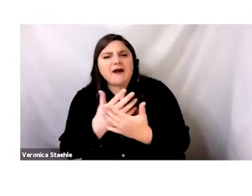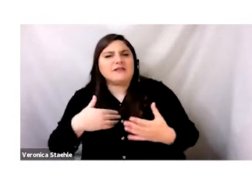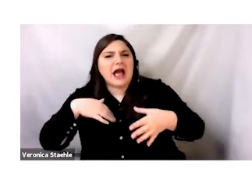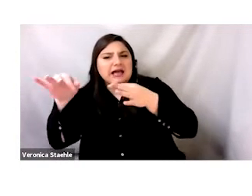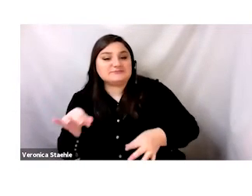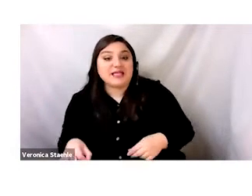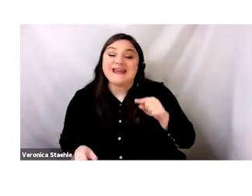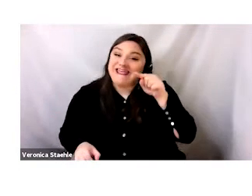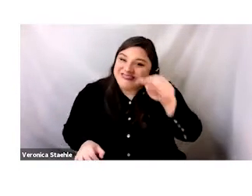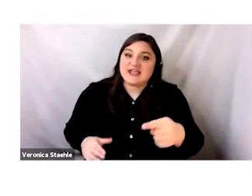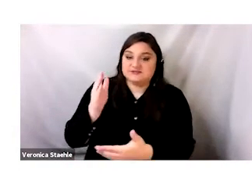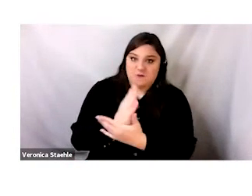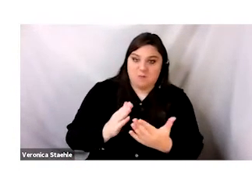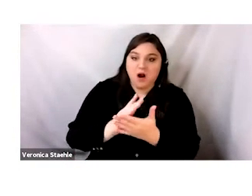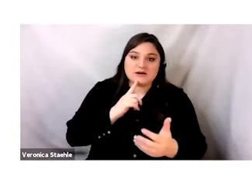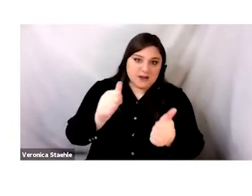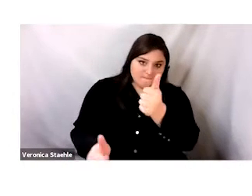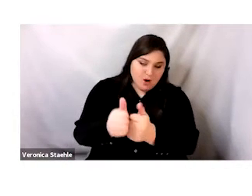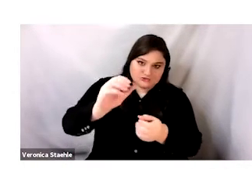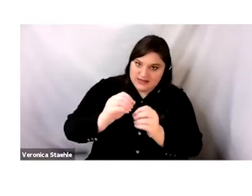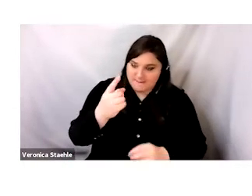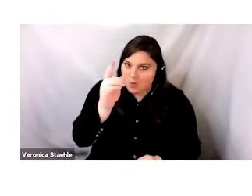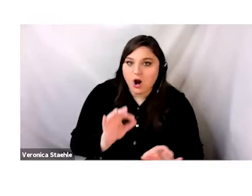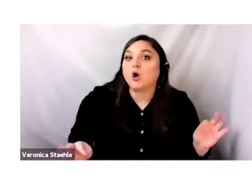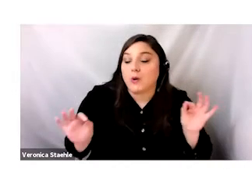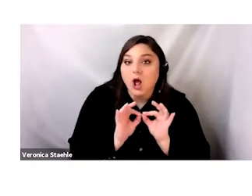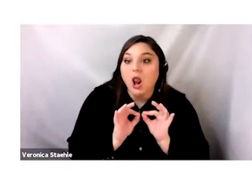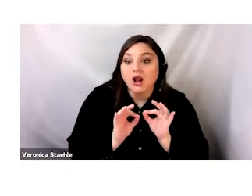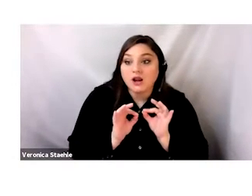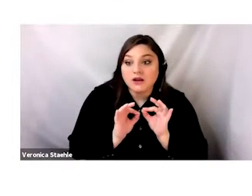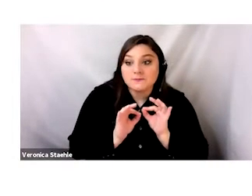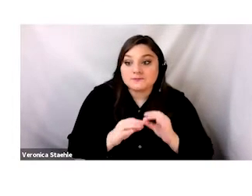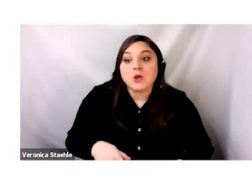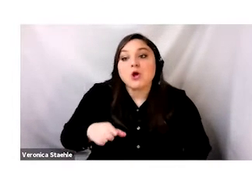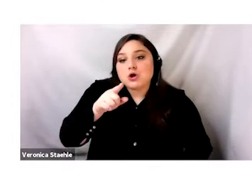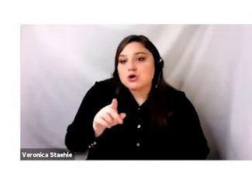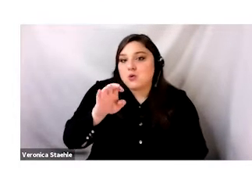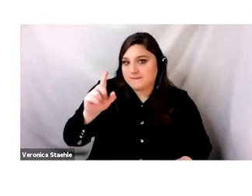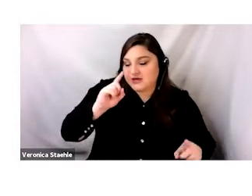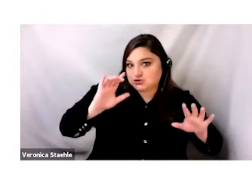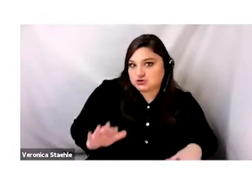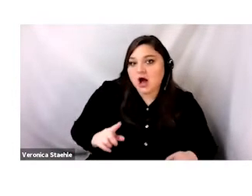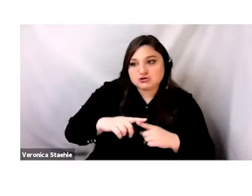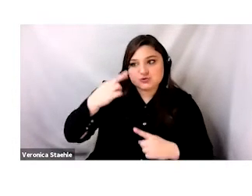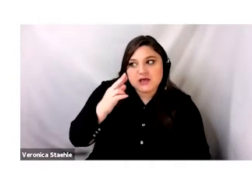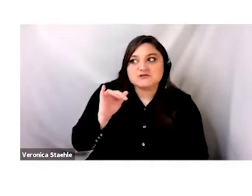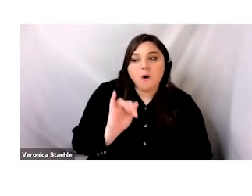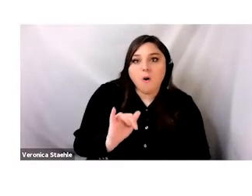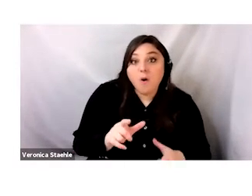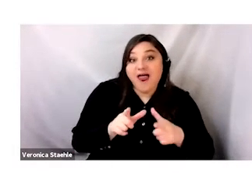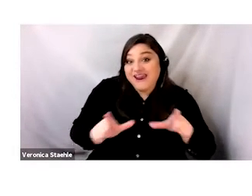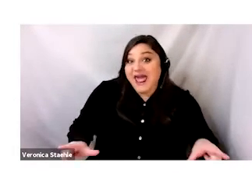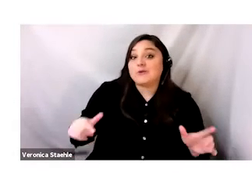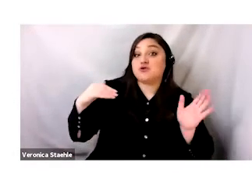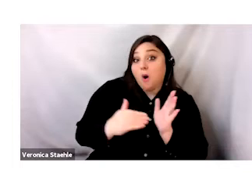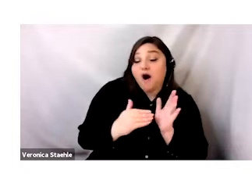believe that you need to remember more than anything, because you'll be surprised how much language is the first barrier for us